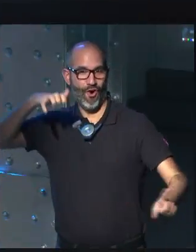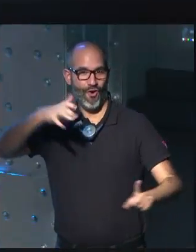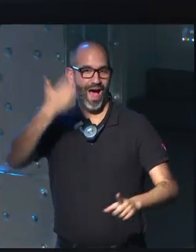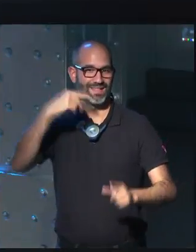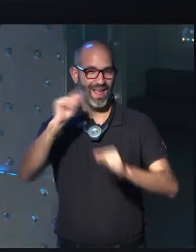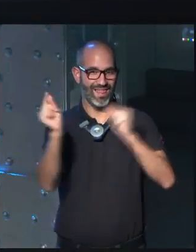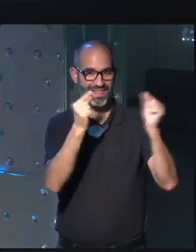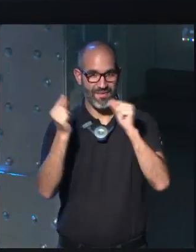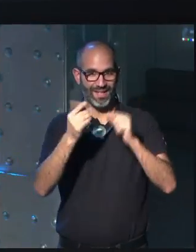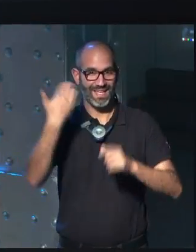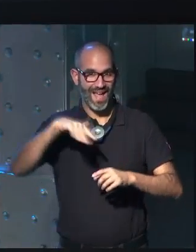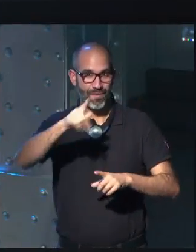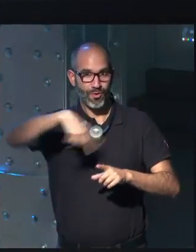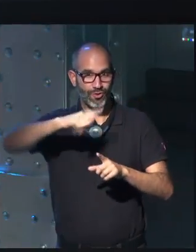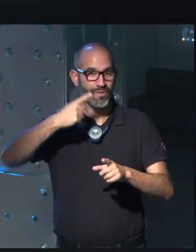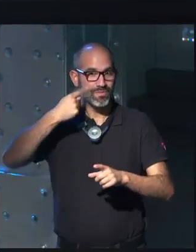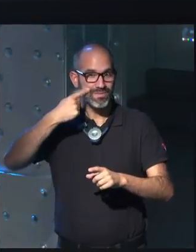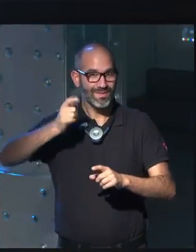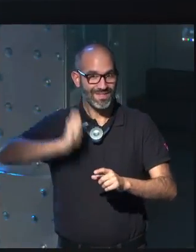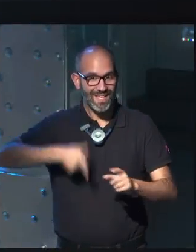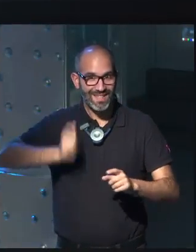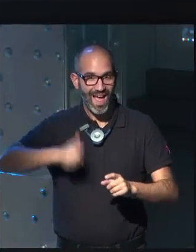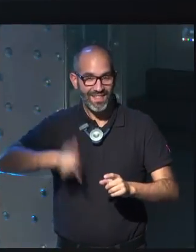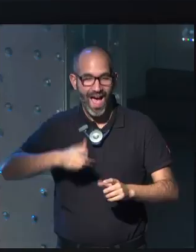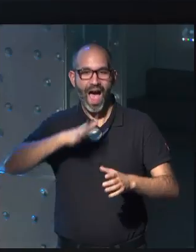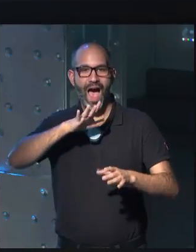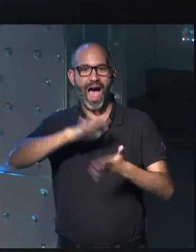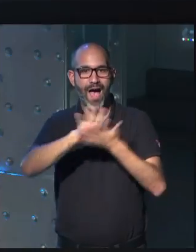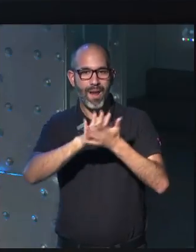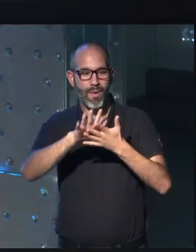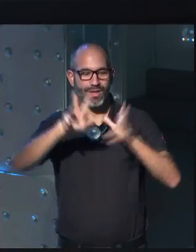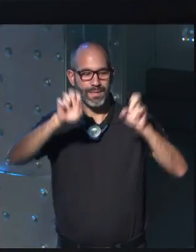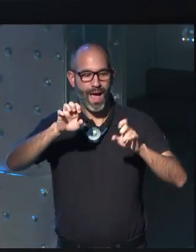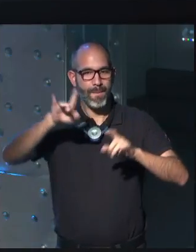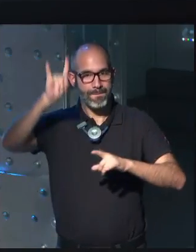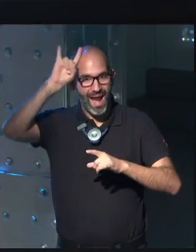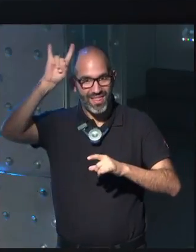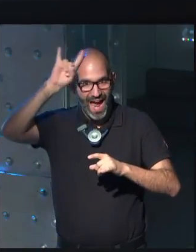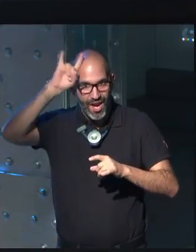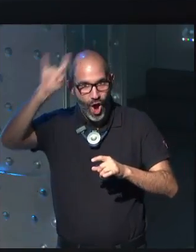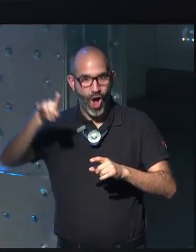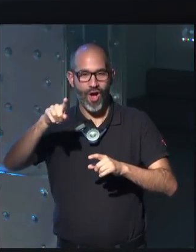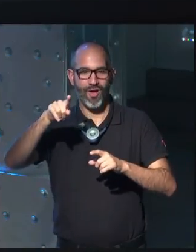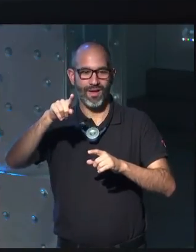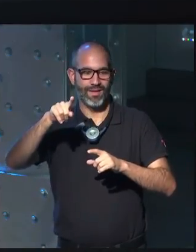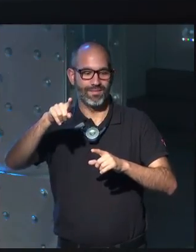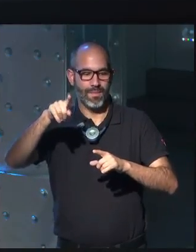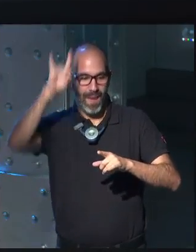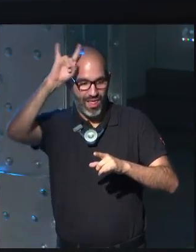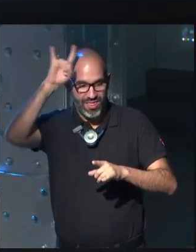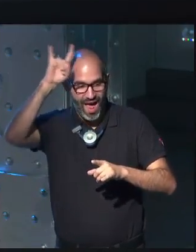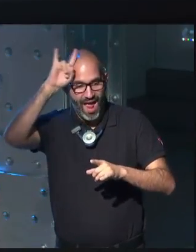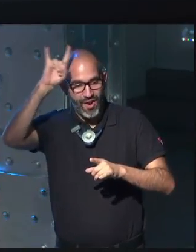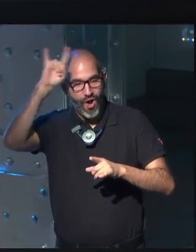who've repeated here in this forum, you know we're talking about the martianos, the